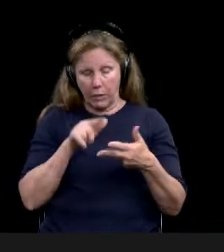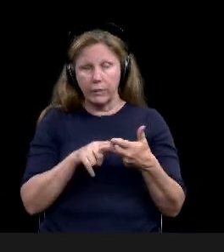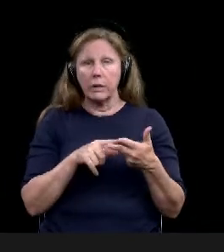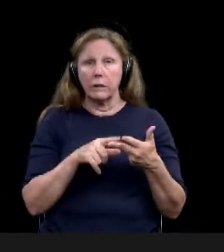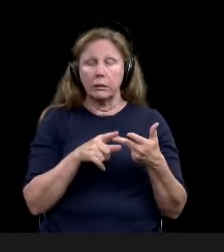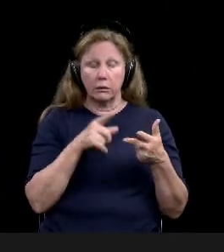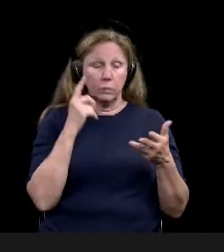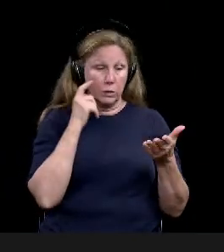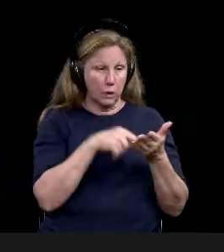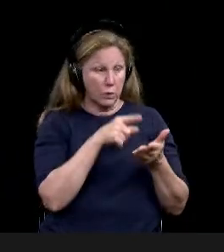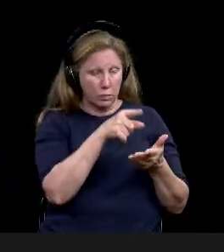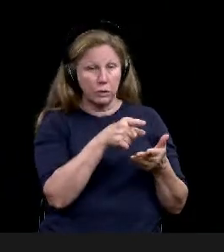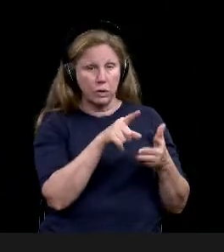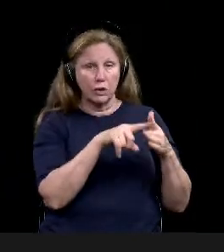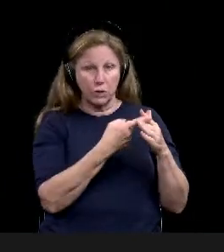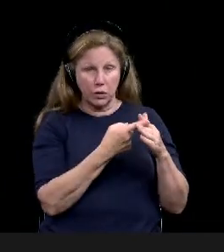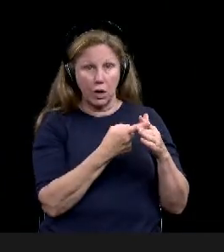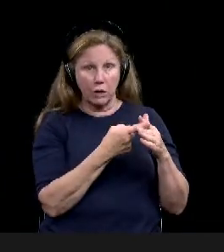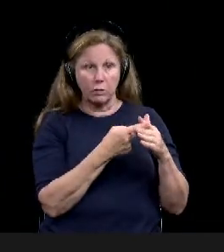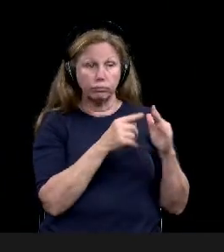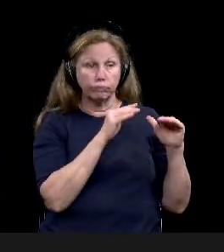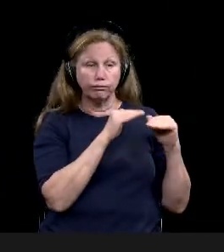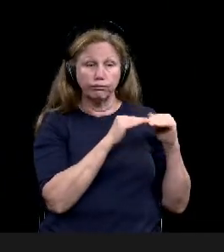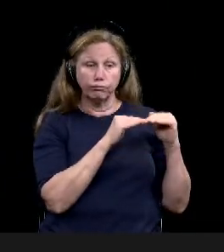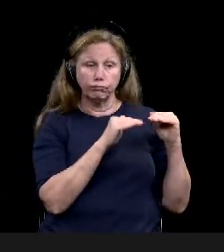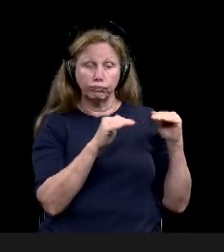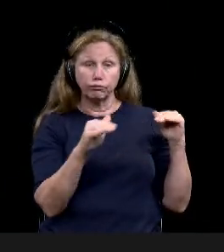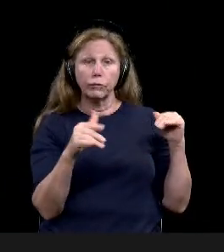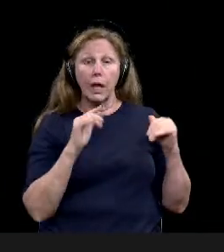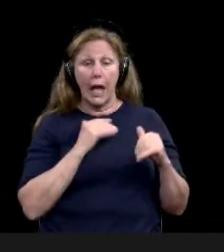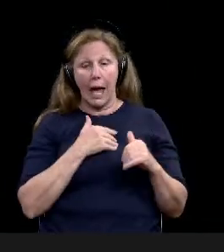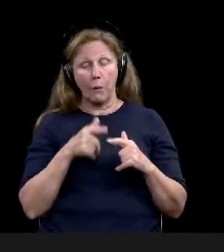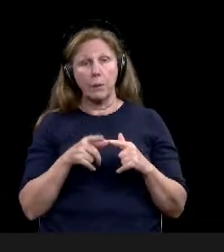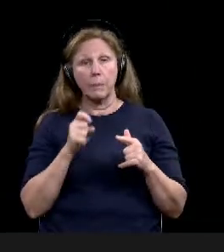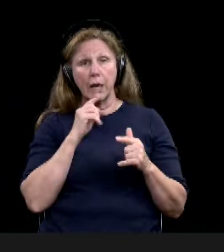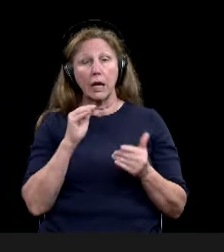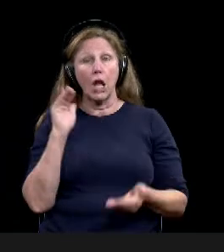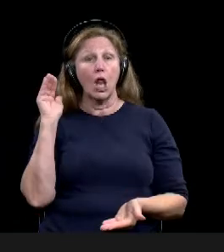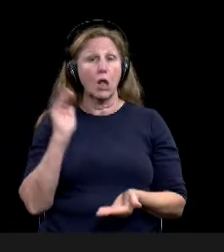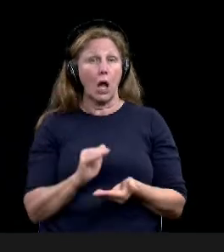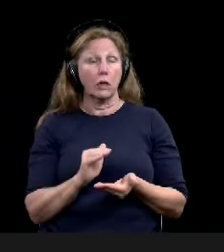than both Texas and the United States.